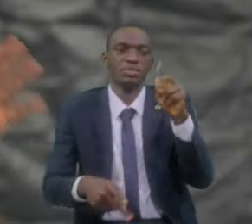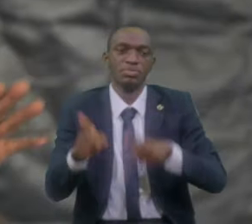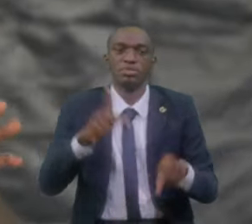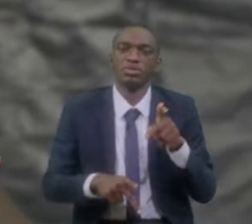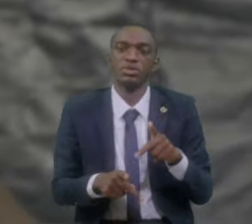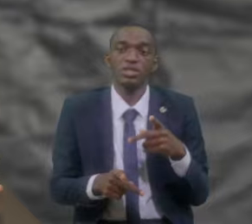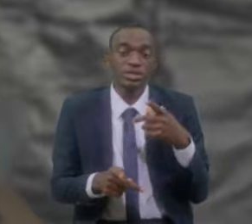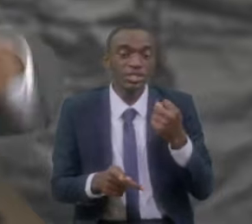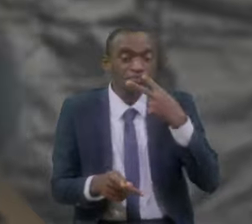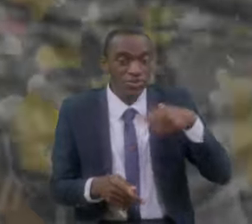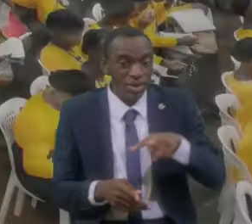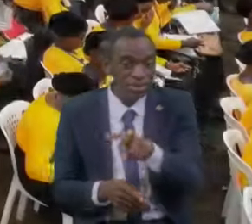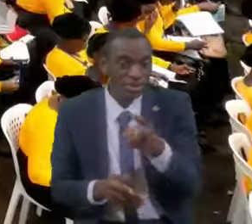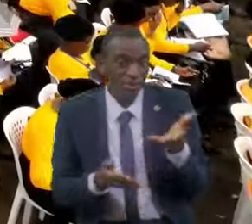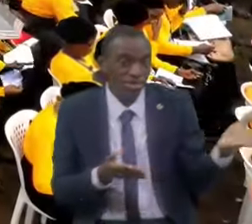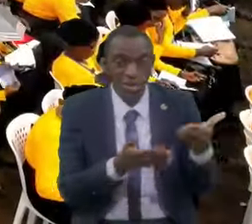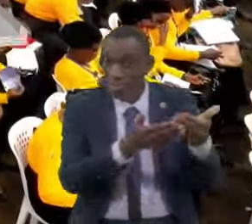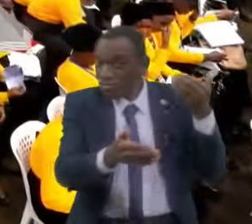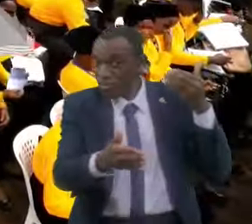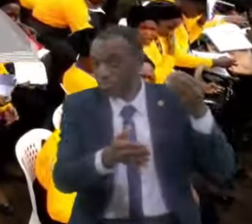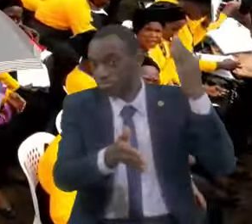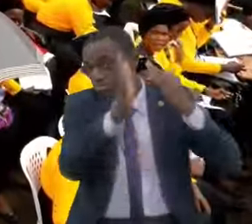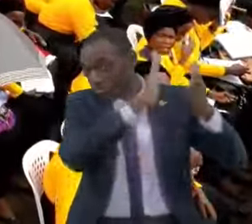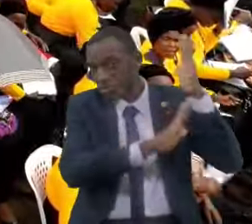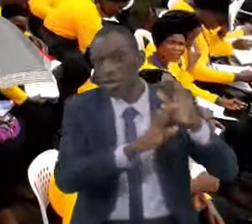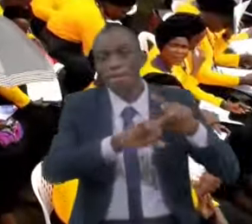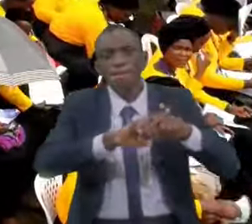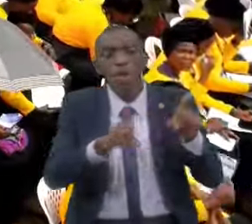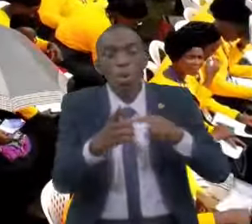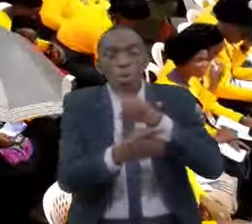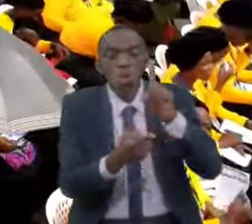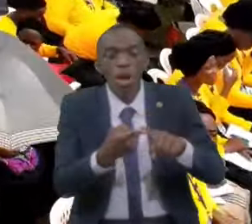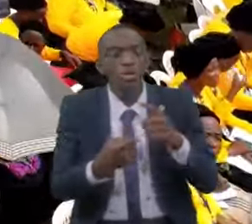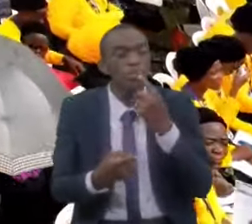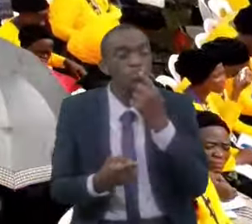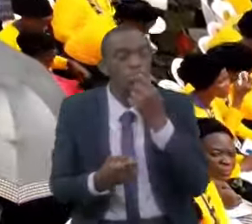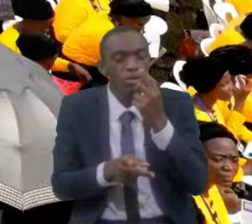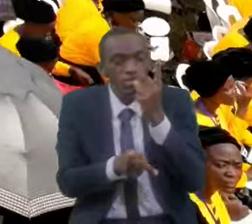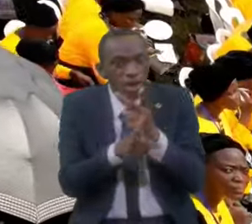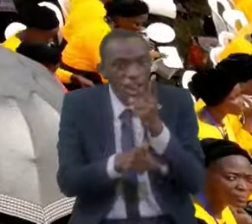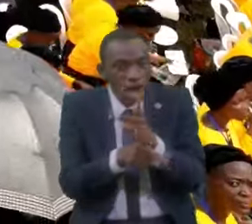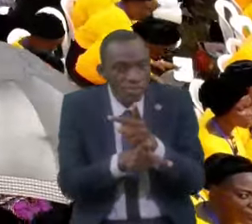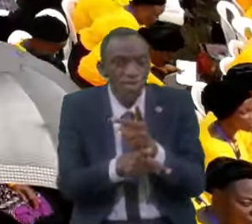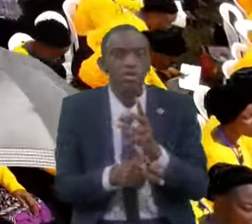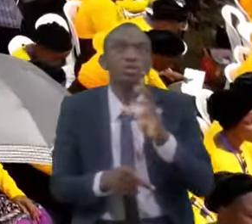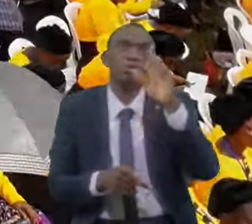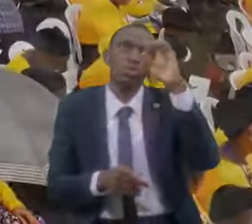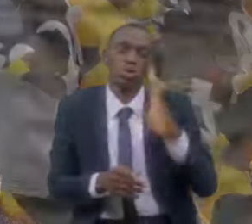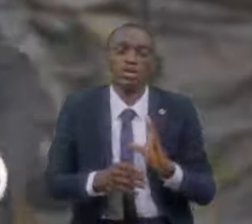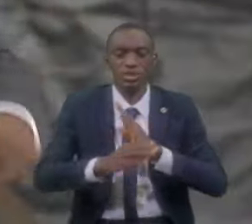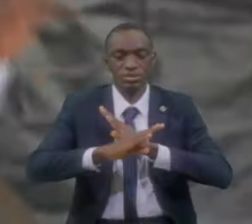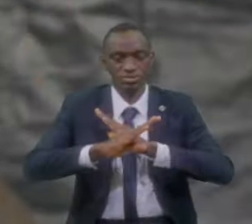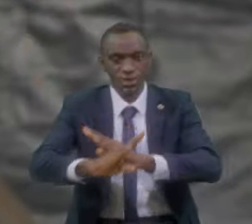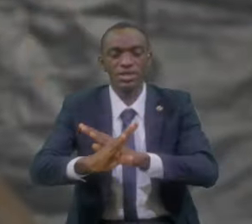the time, but when they kept their mouths, the Lord kept the serpents away. But